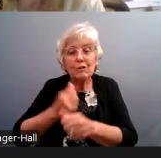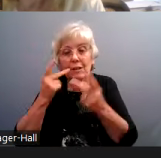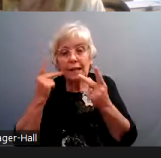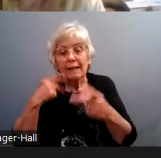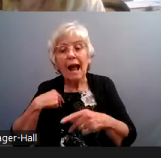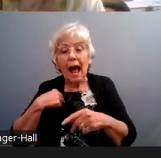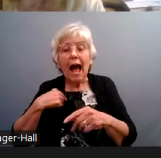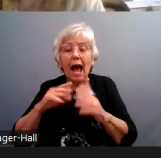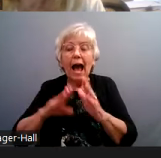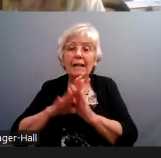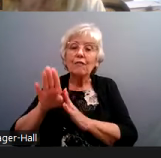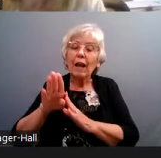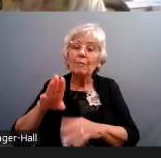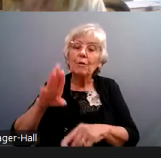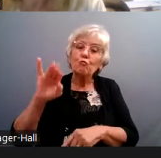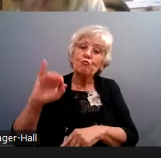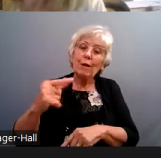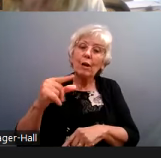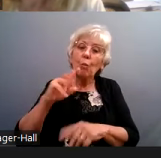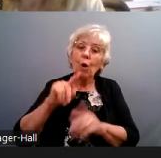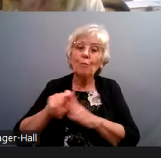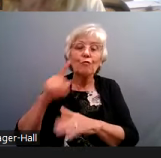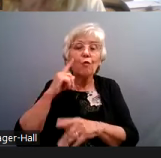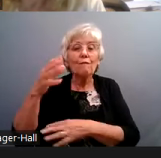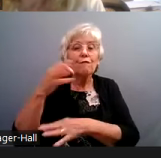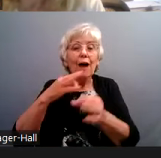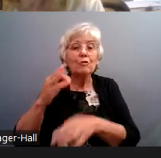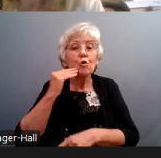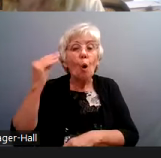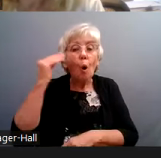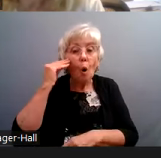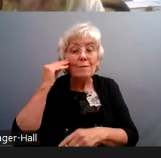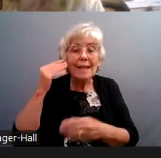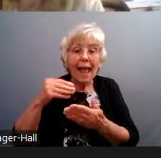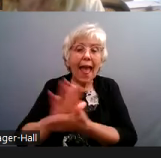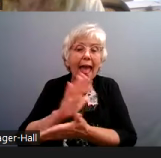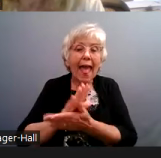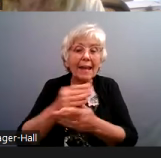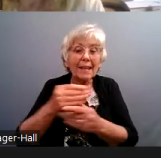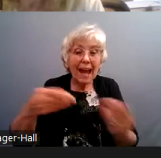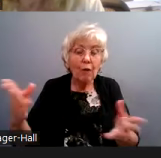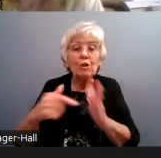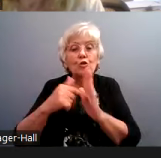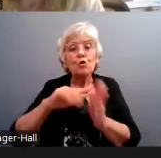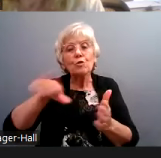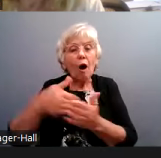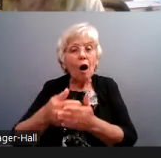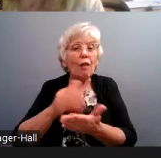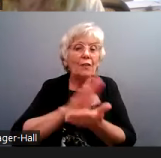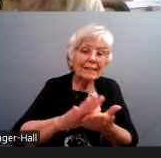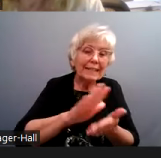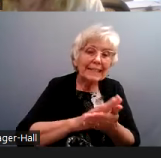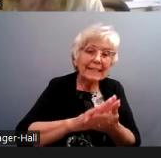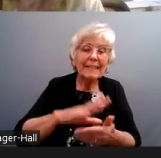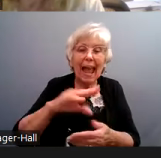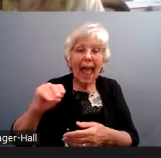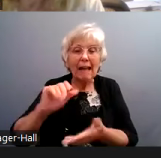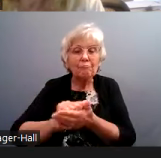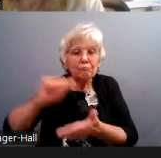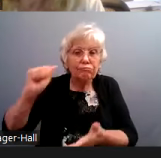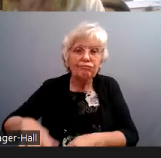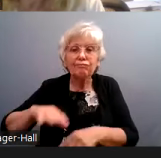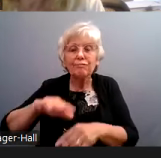foster home handouts for them to, that goes over all the cleaning and decontamination practices